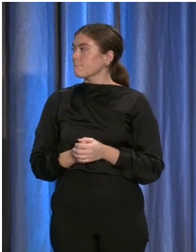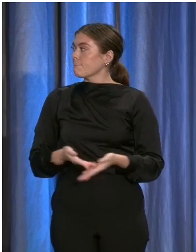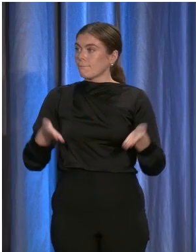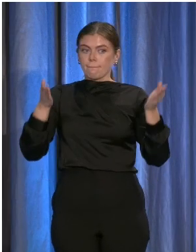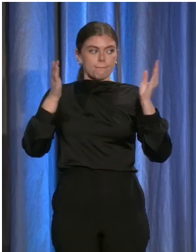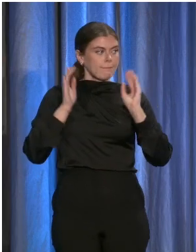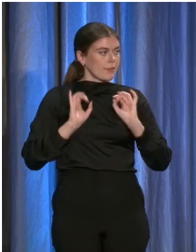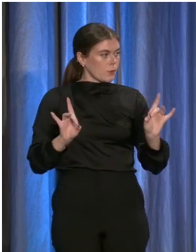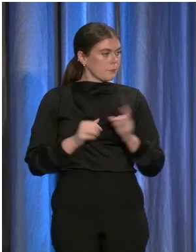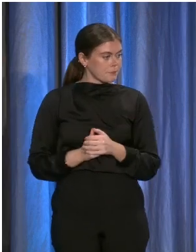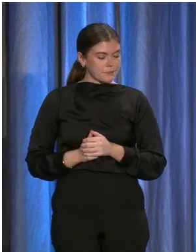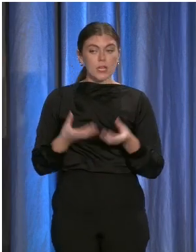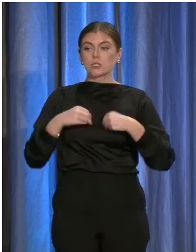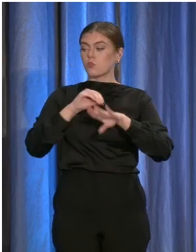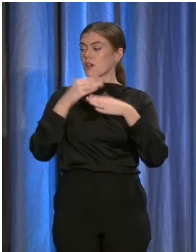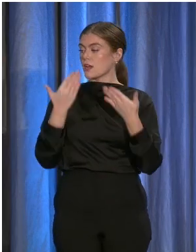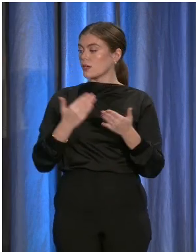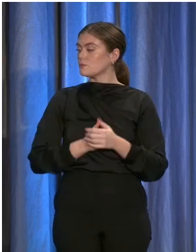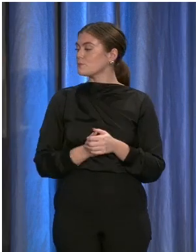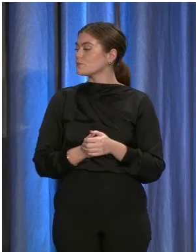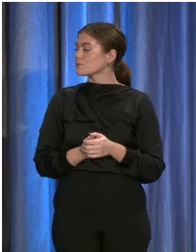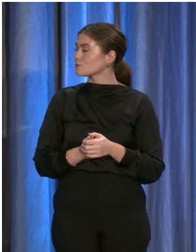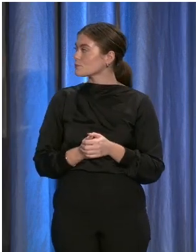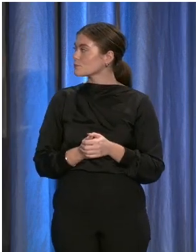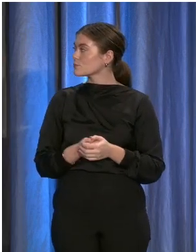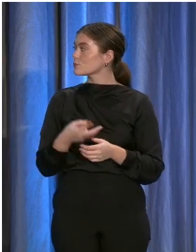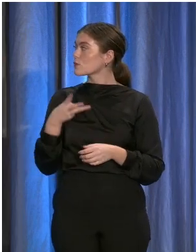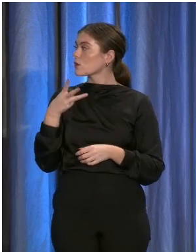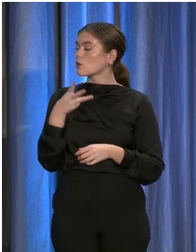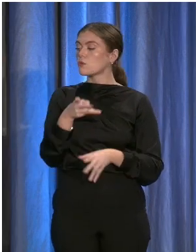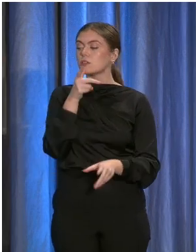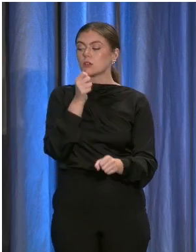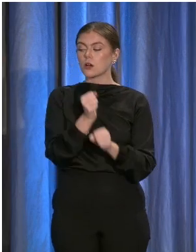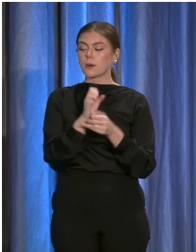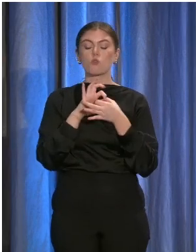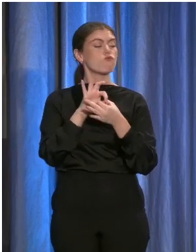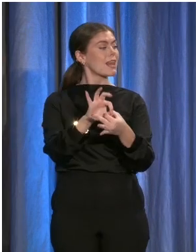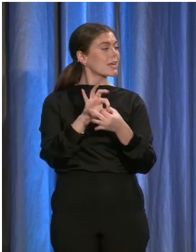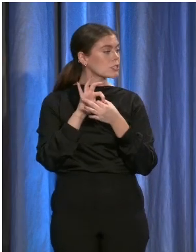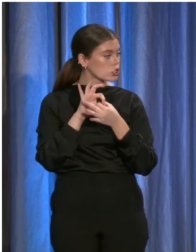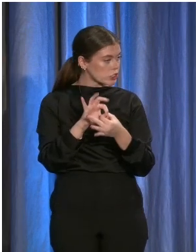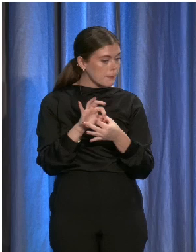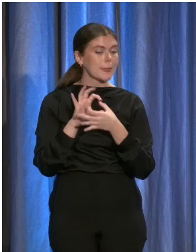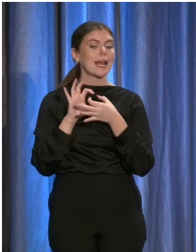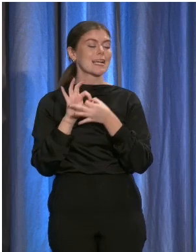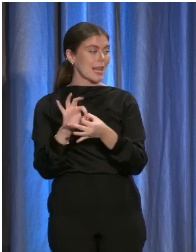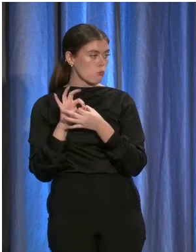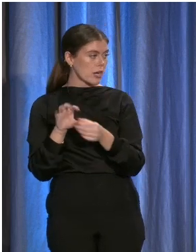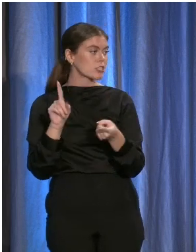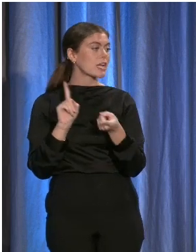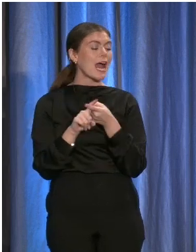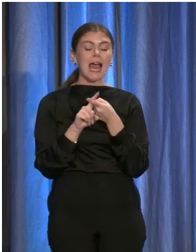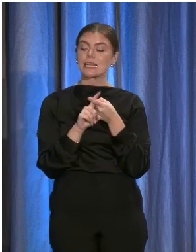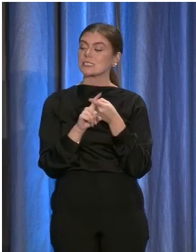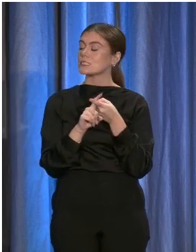Okay, so moving on, we're going to talk about relationships, collaboration, and